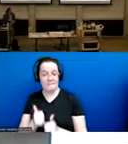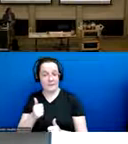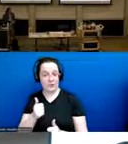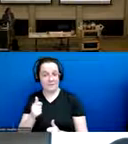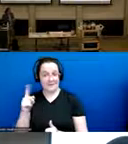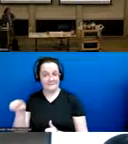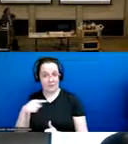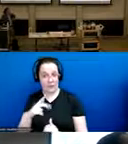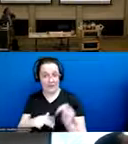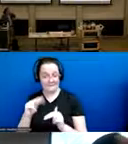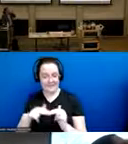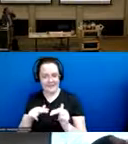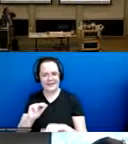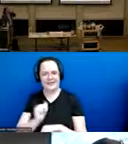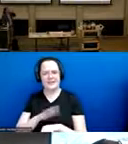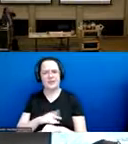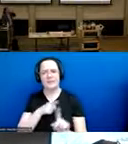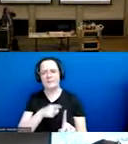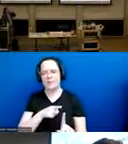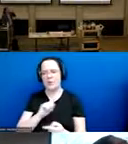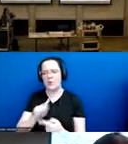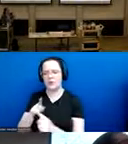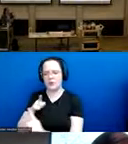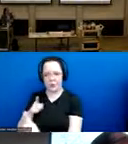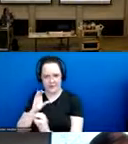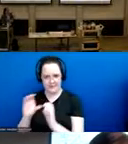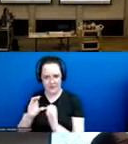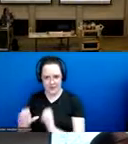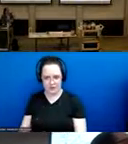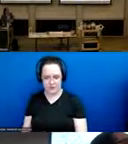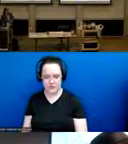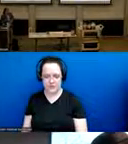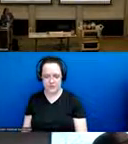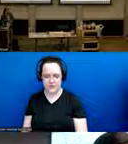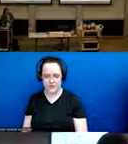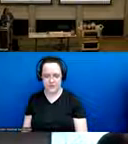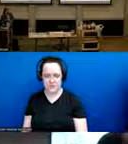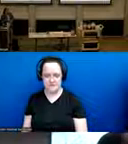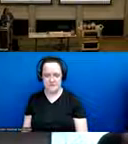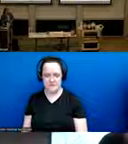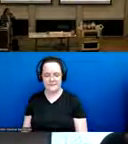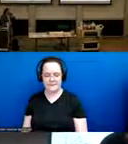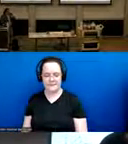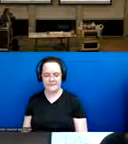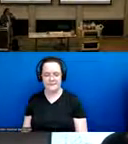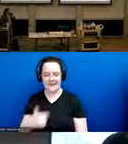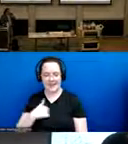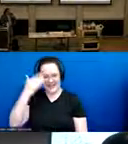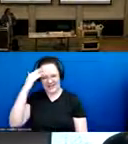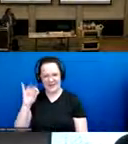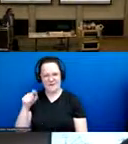on point-to-point communications. I know that if you go back about